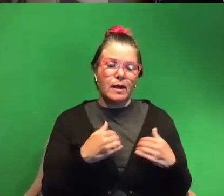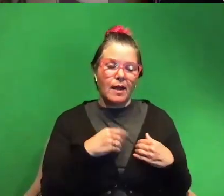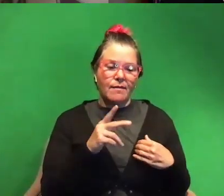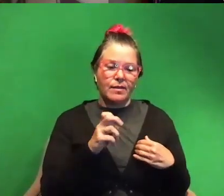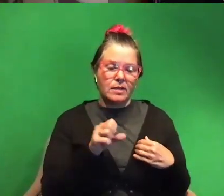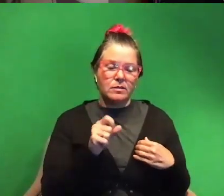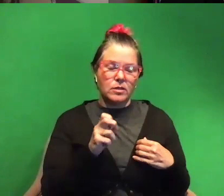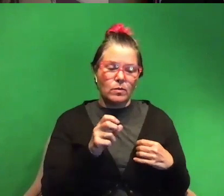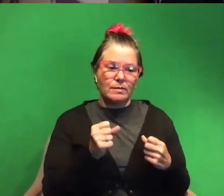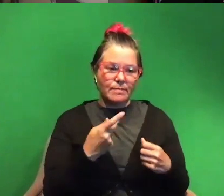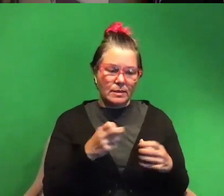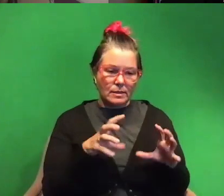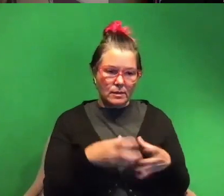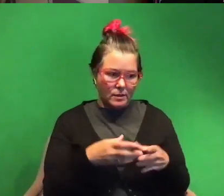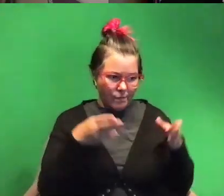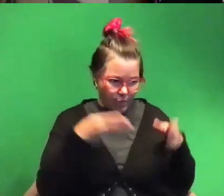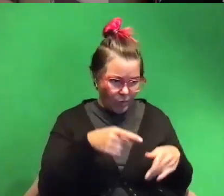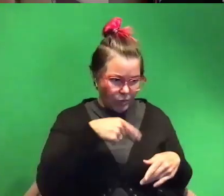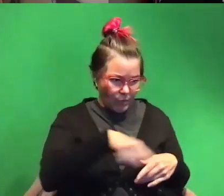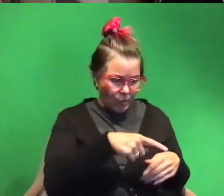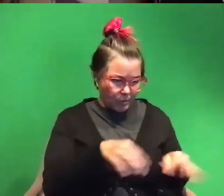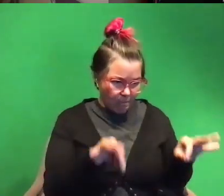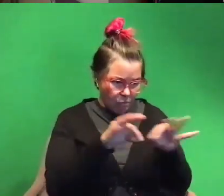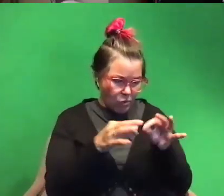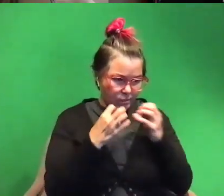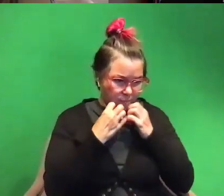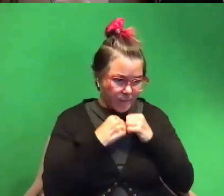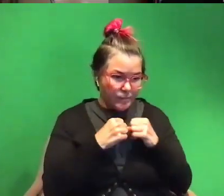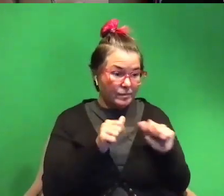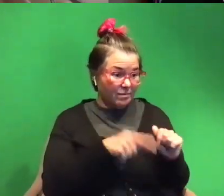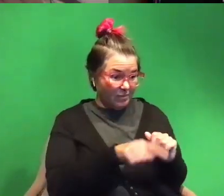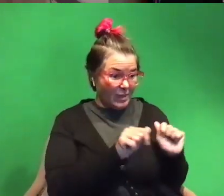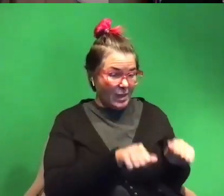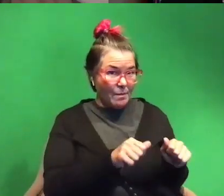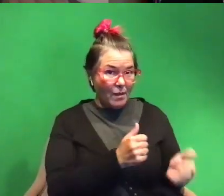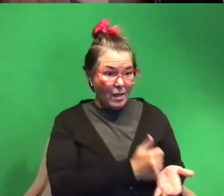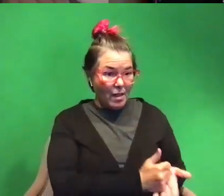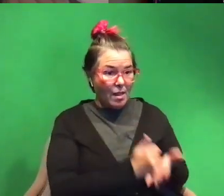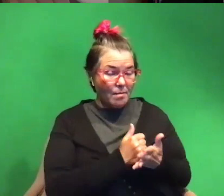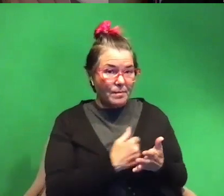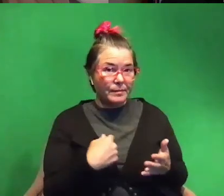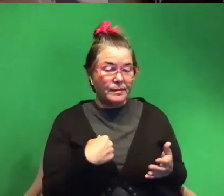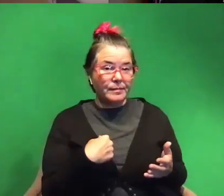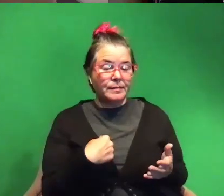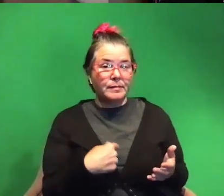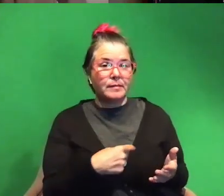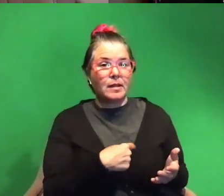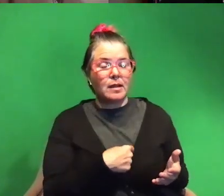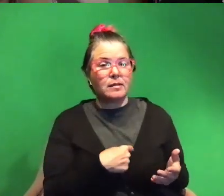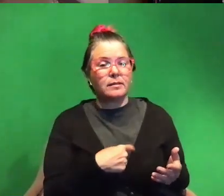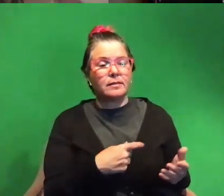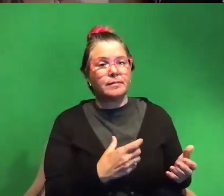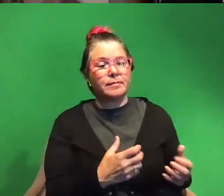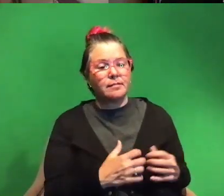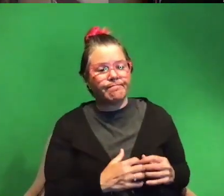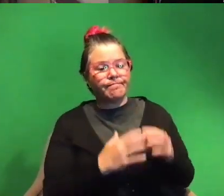if we pay attention to those and focus on those, are they going to be capable of sort of helping us, you know, bring back